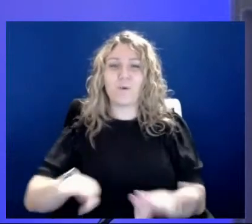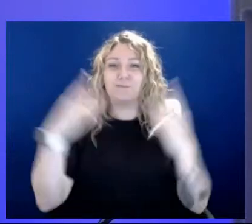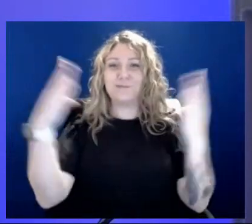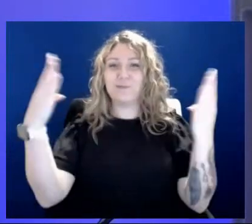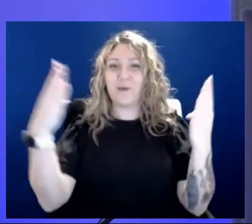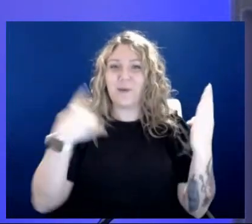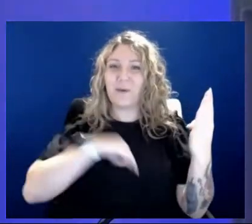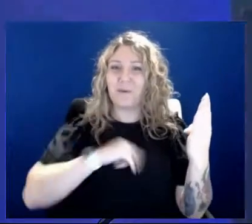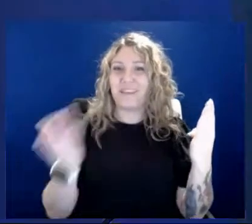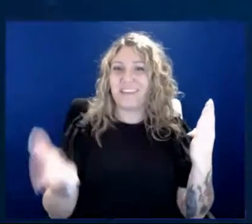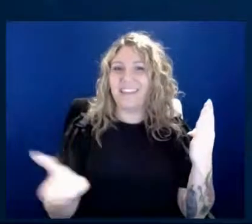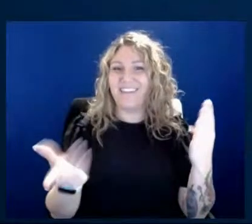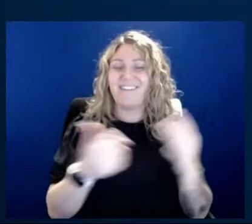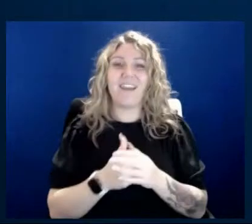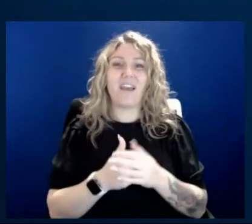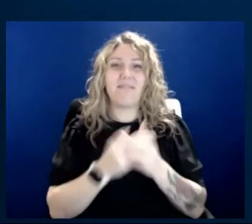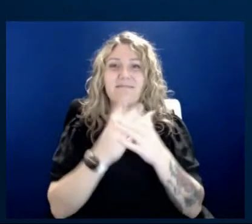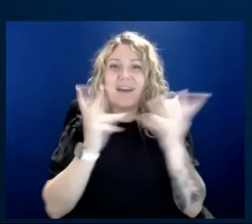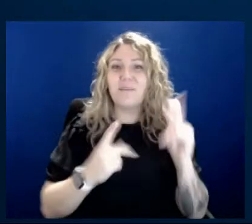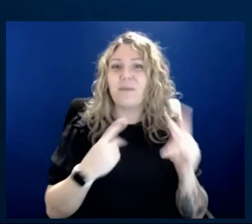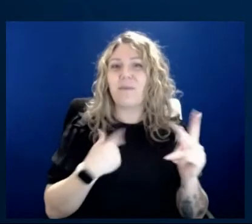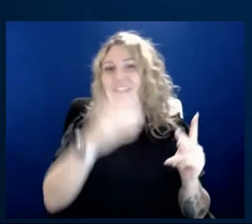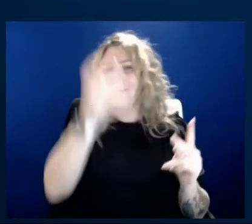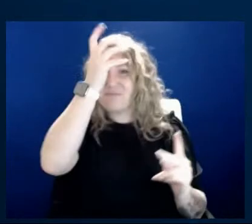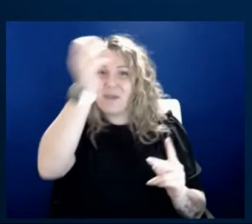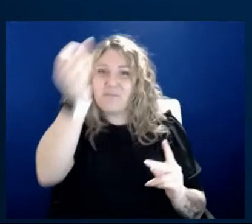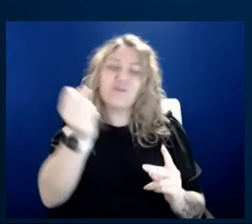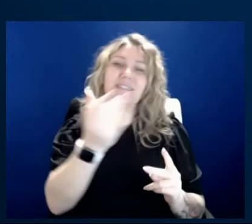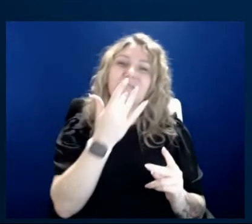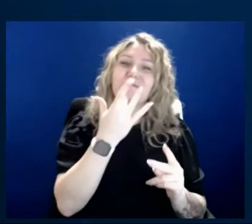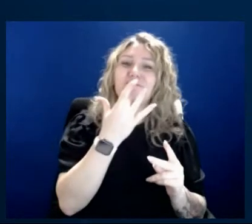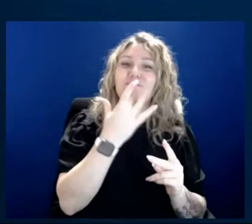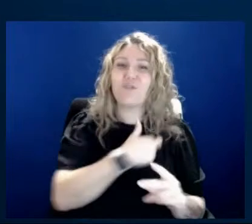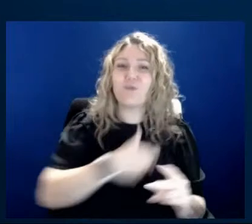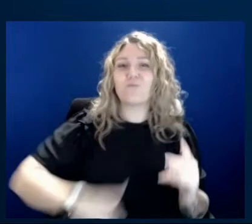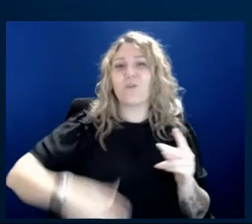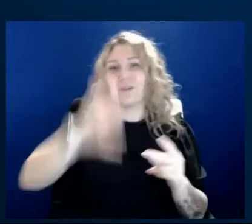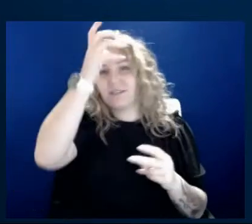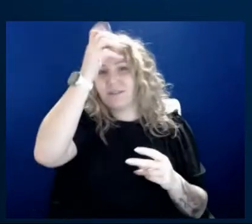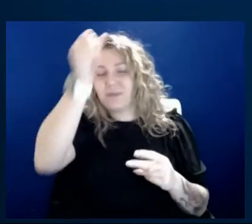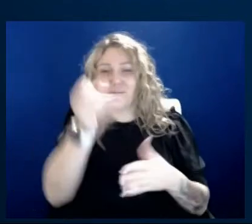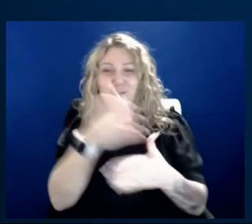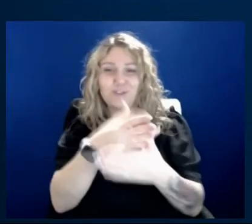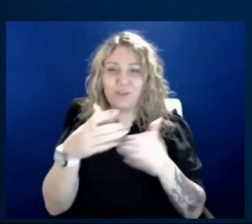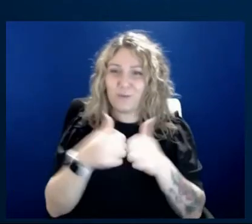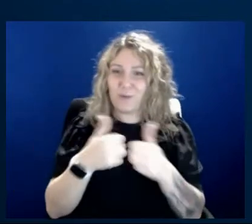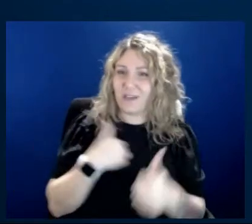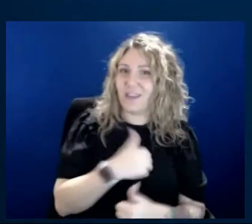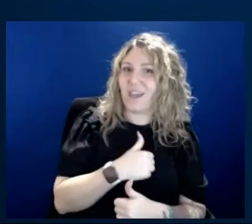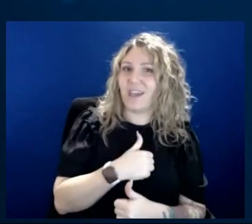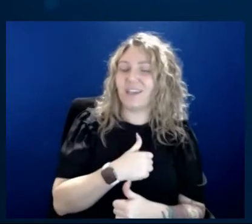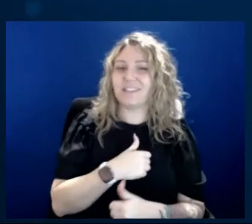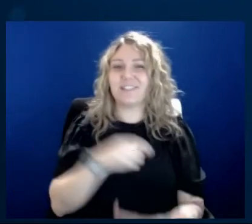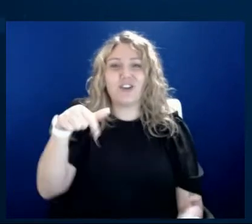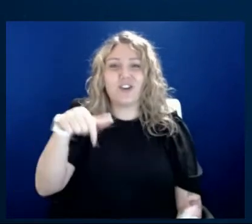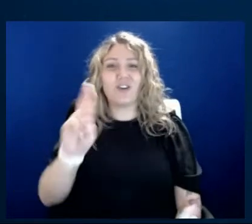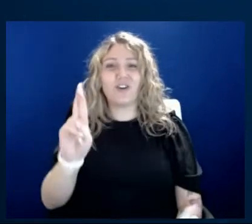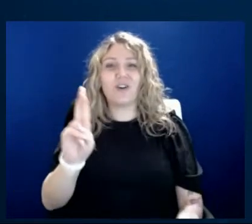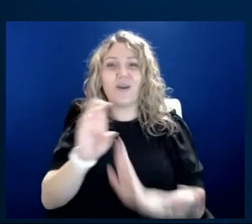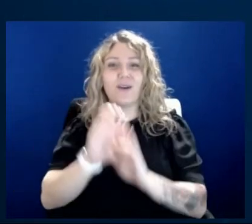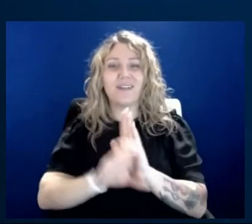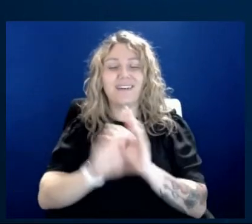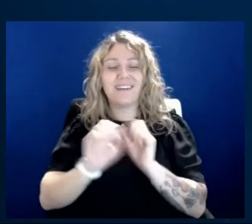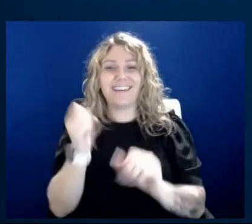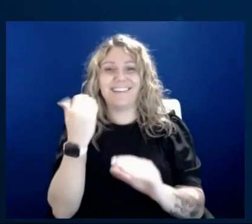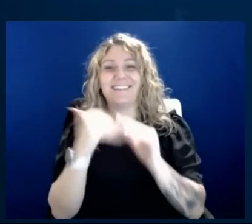you have memories, your favorite Royals memories, and we want you to share those with us. So right there on your screen is a QR code in which you can email us. You